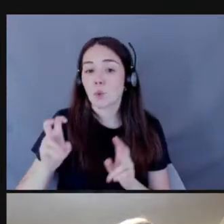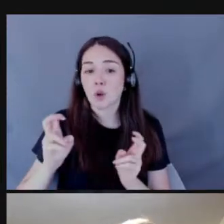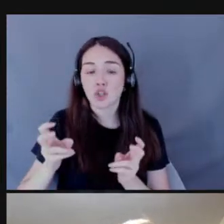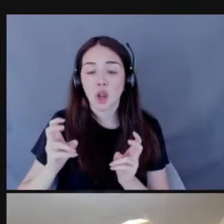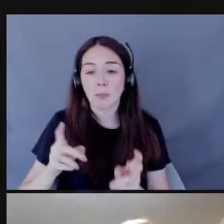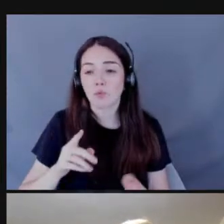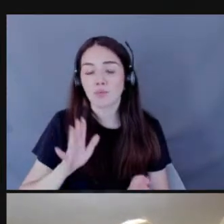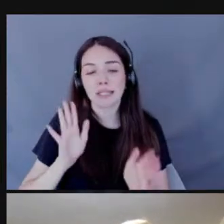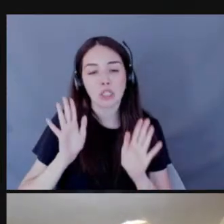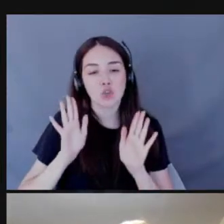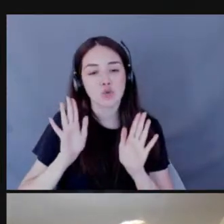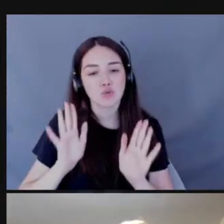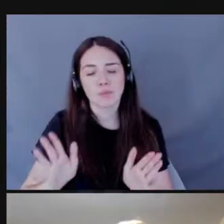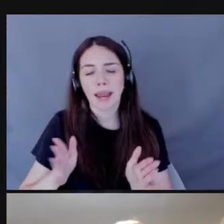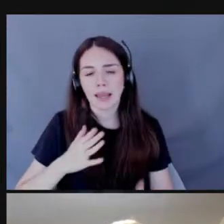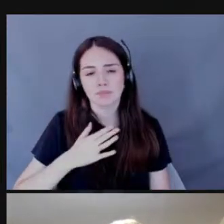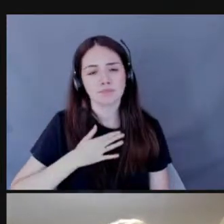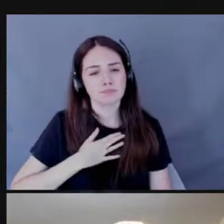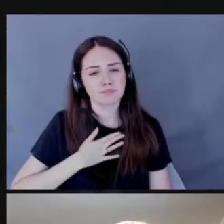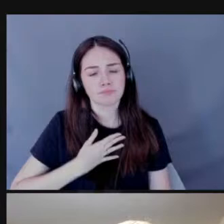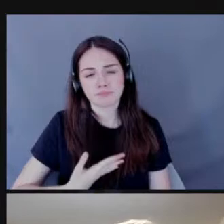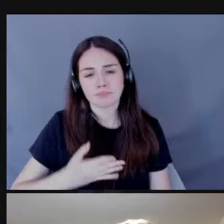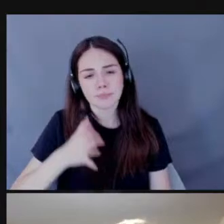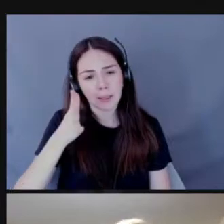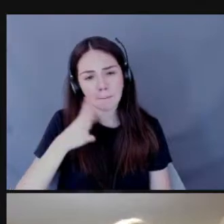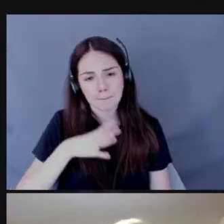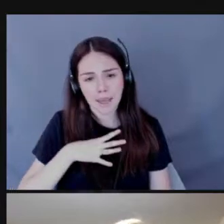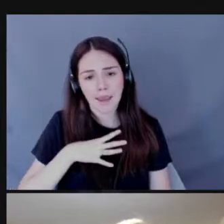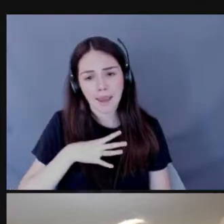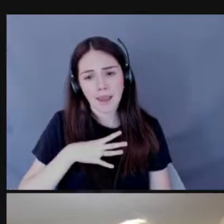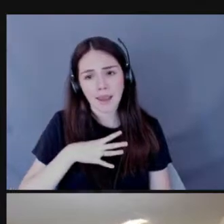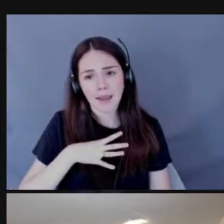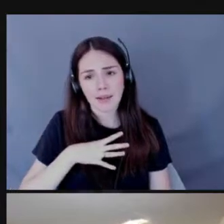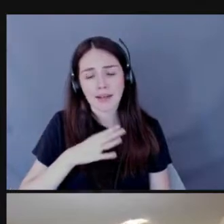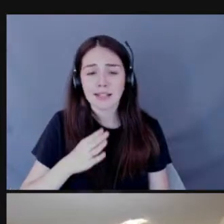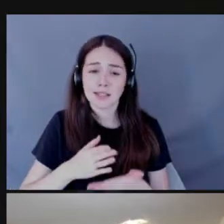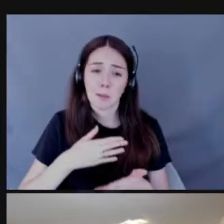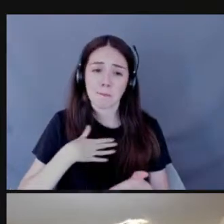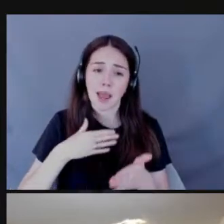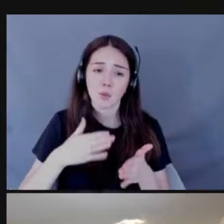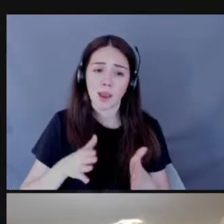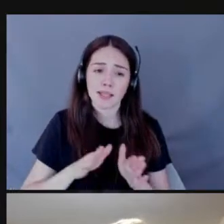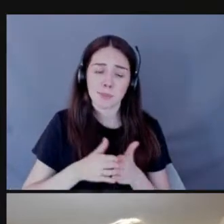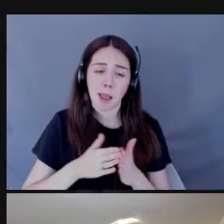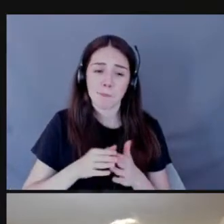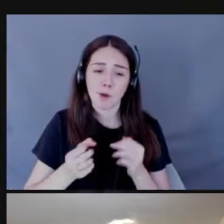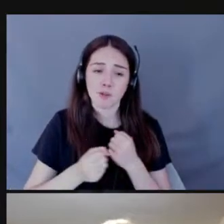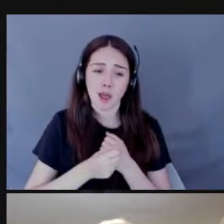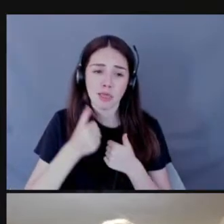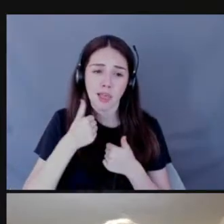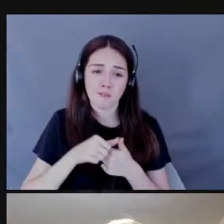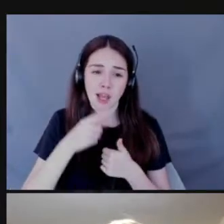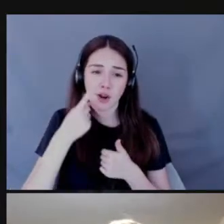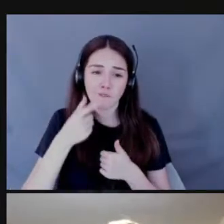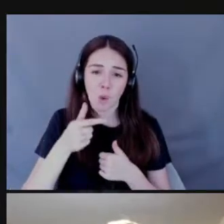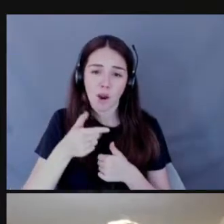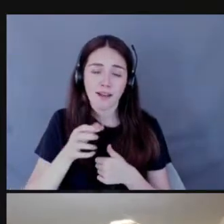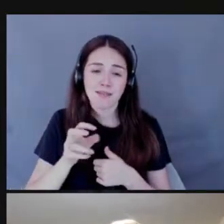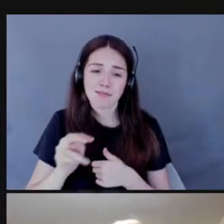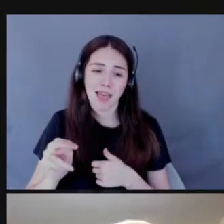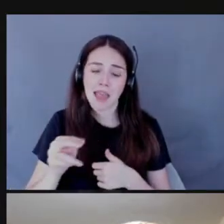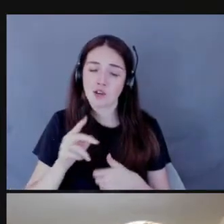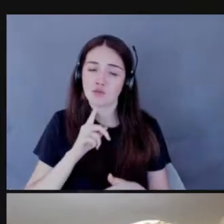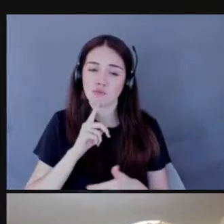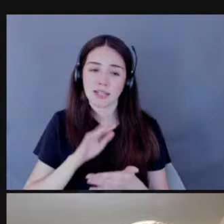generous man he was. And in some ways, my book is a love letter to Glenn. He was great and very indulgent of a